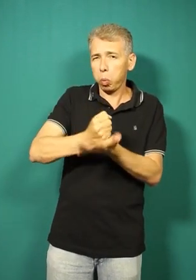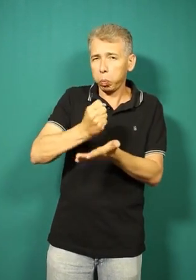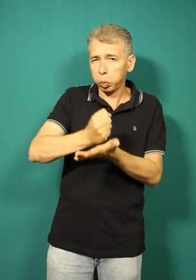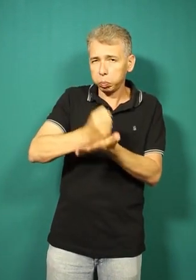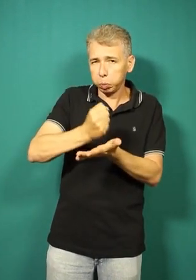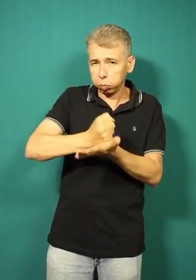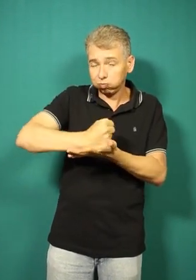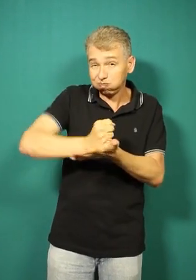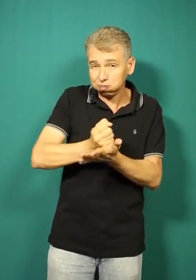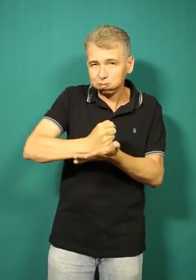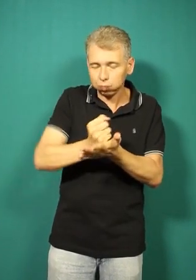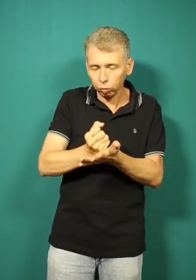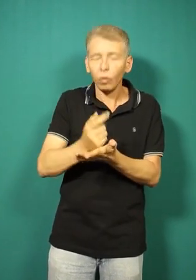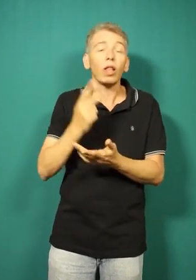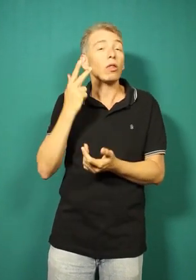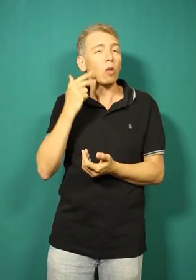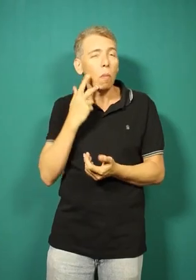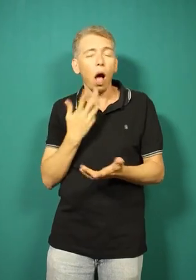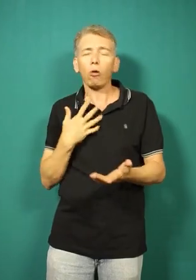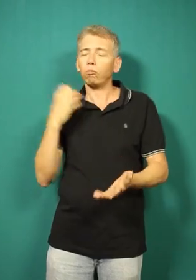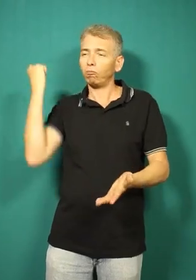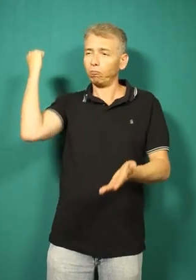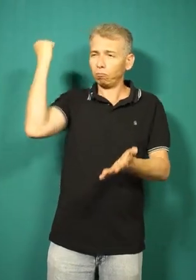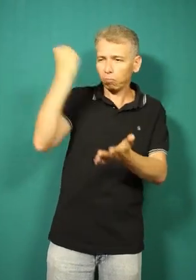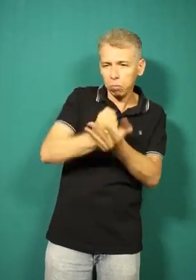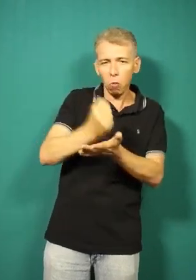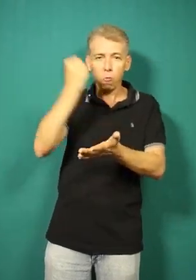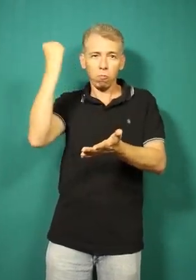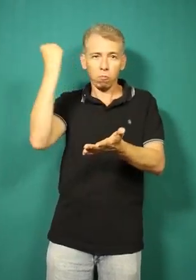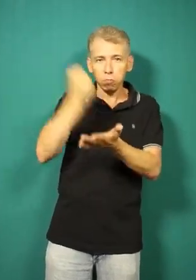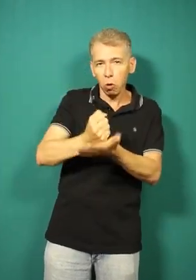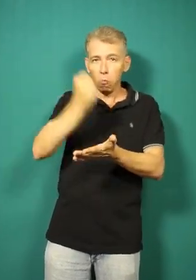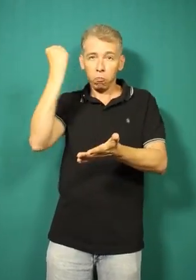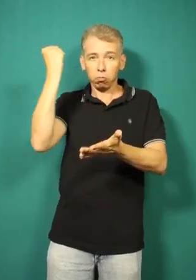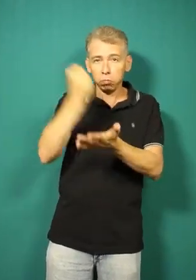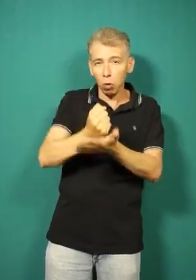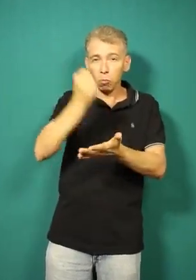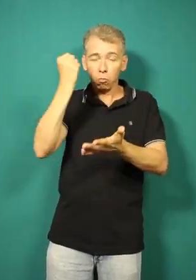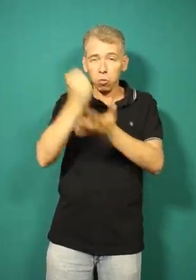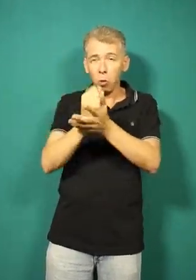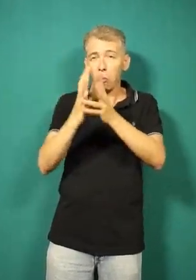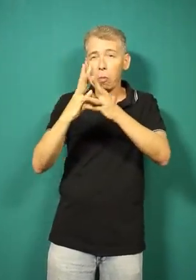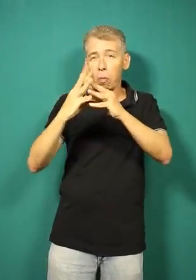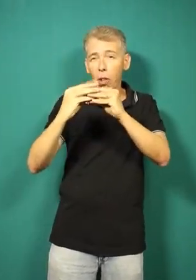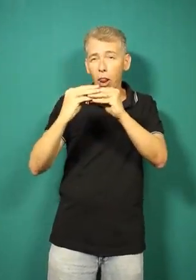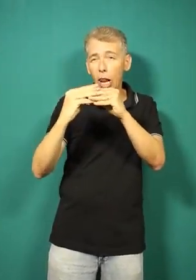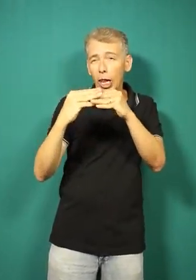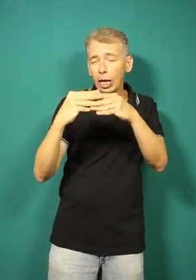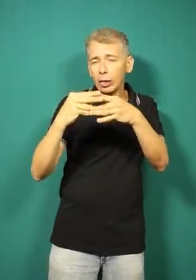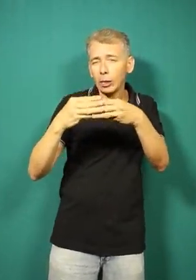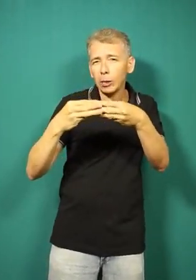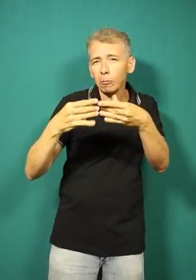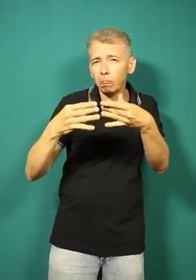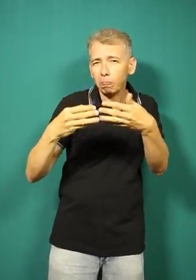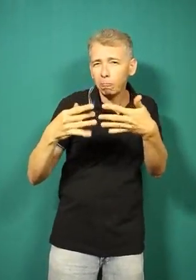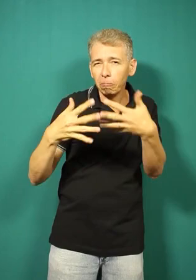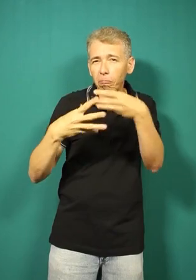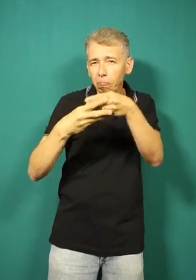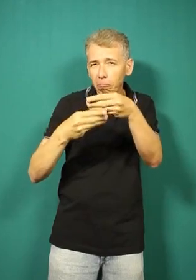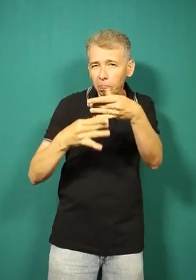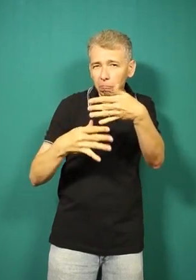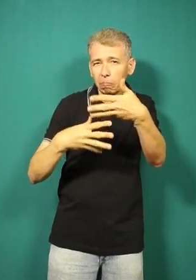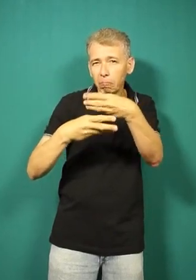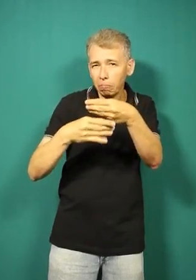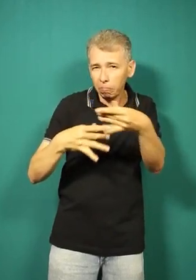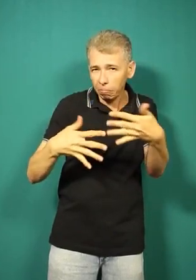After removing the dust from the bark, it is then placed on a stone and beaten using a wooden mallet to loosen the